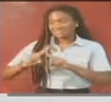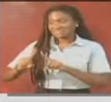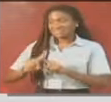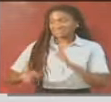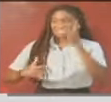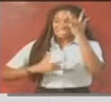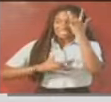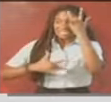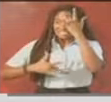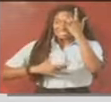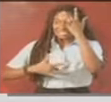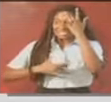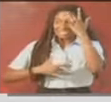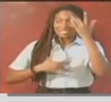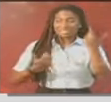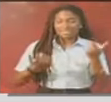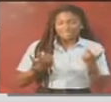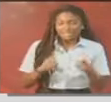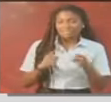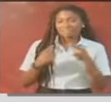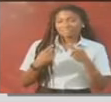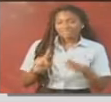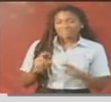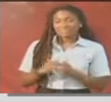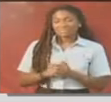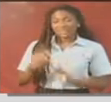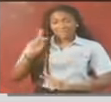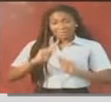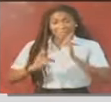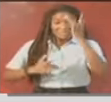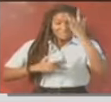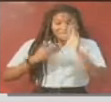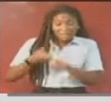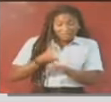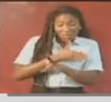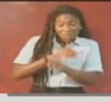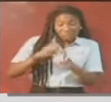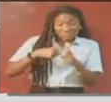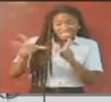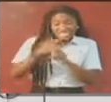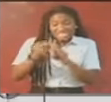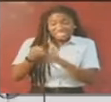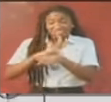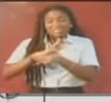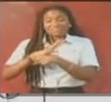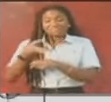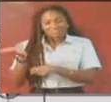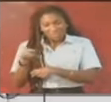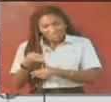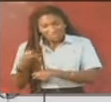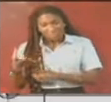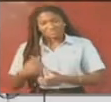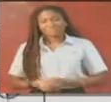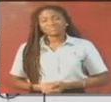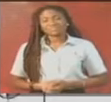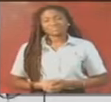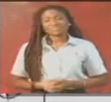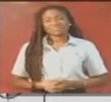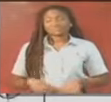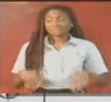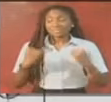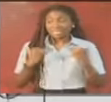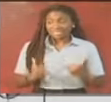present for the majority of the people who had fatal outcomes. Next slide, please. As we're going to have a